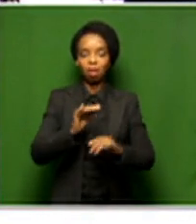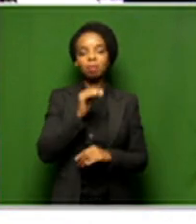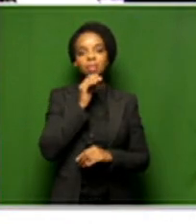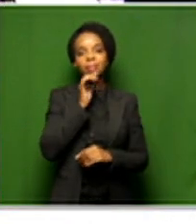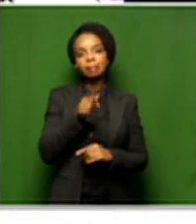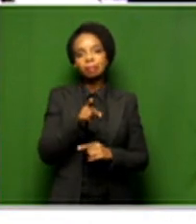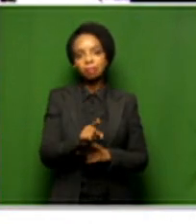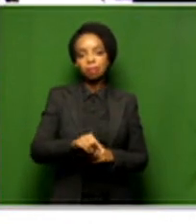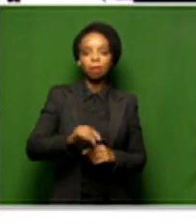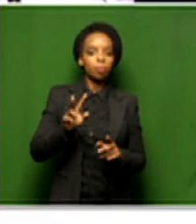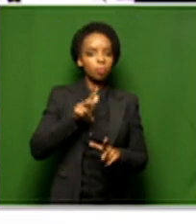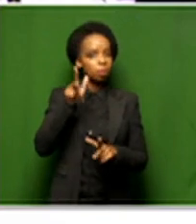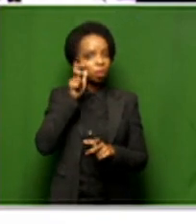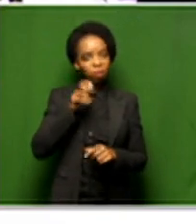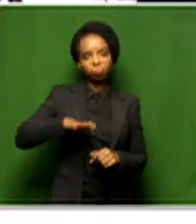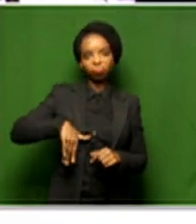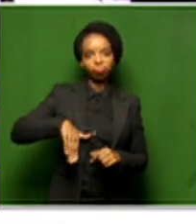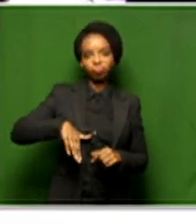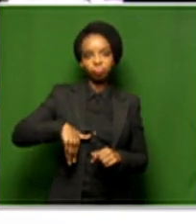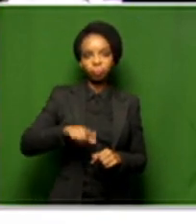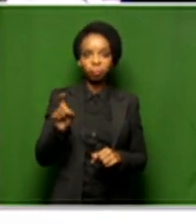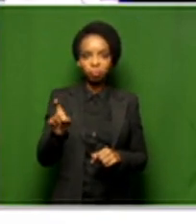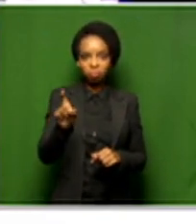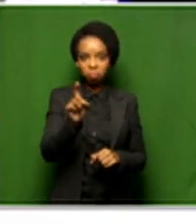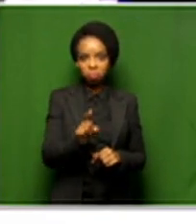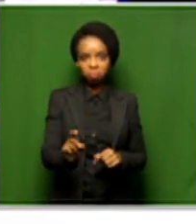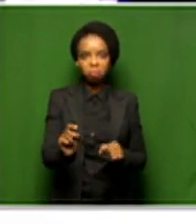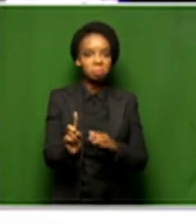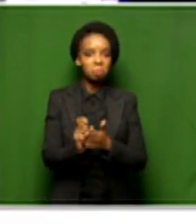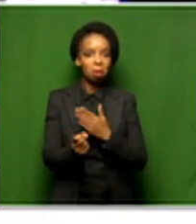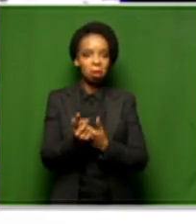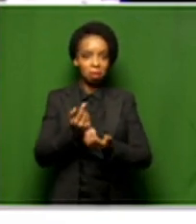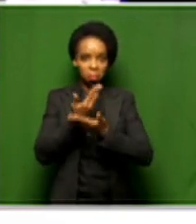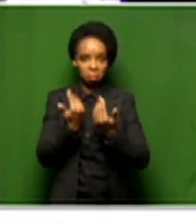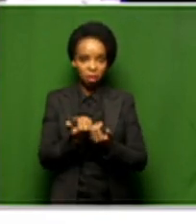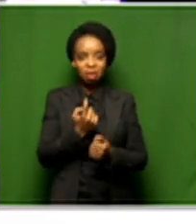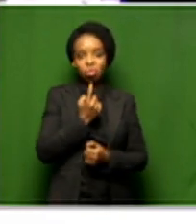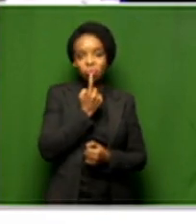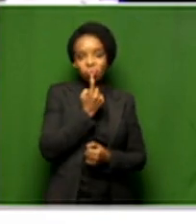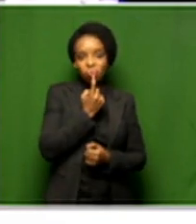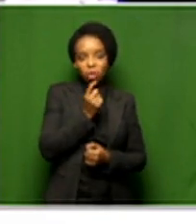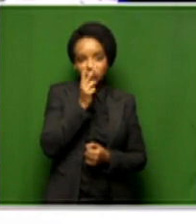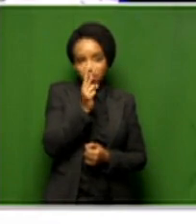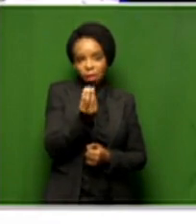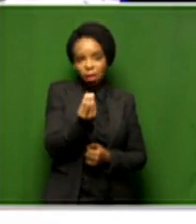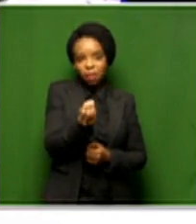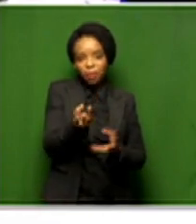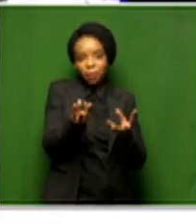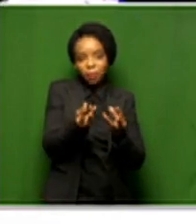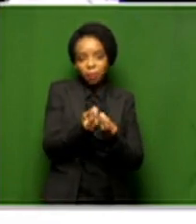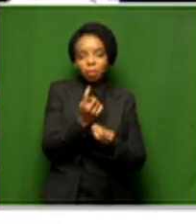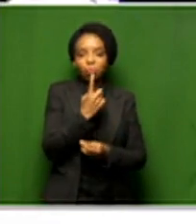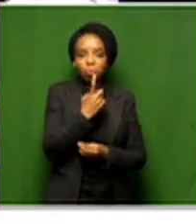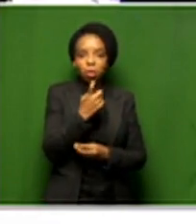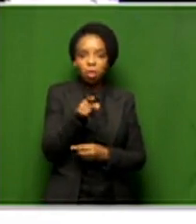obviously not having heard from those voting stations as yet. And the red, you'll see there are little specks of red on that map showing that